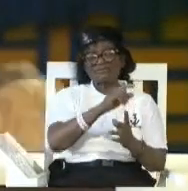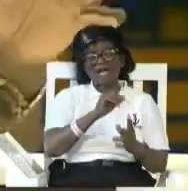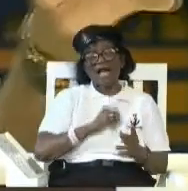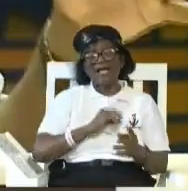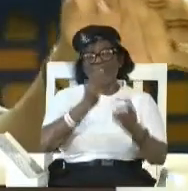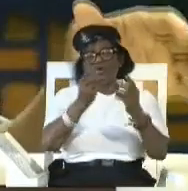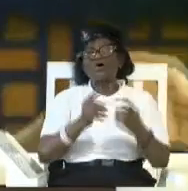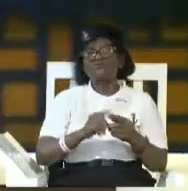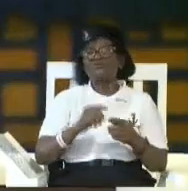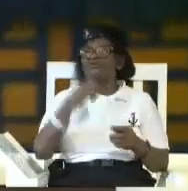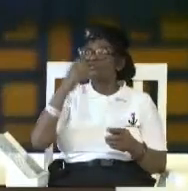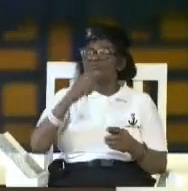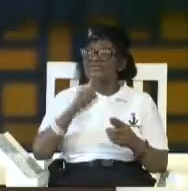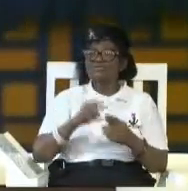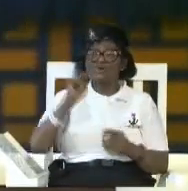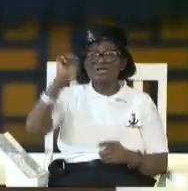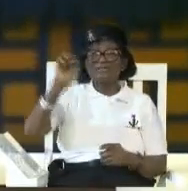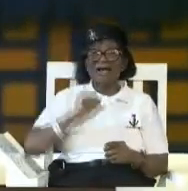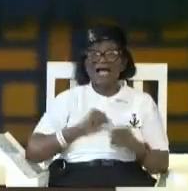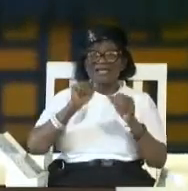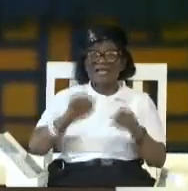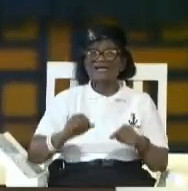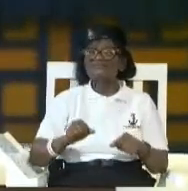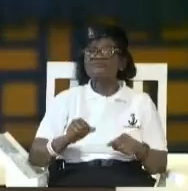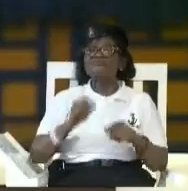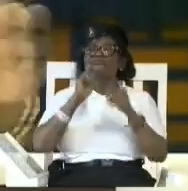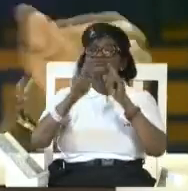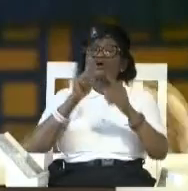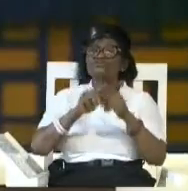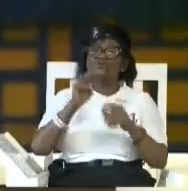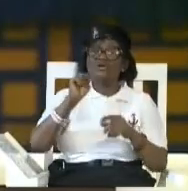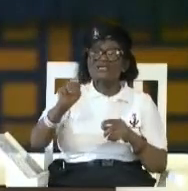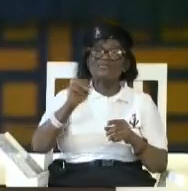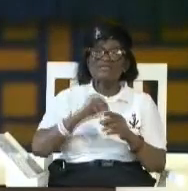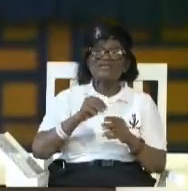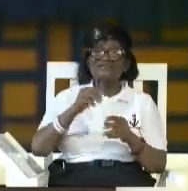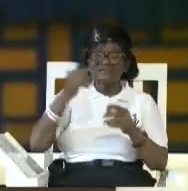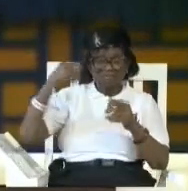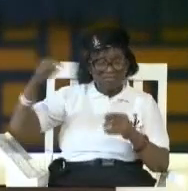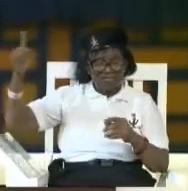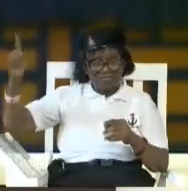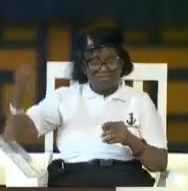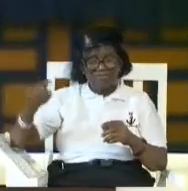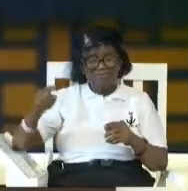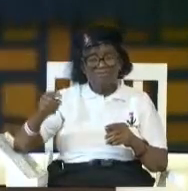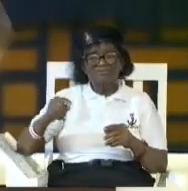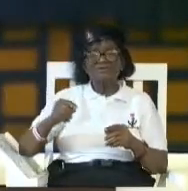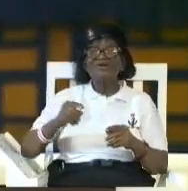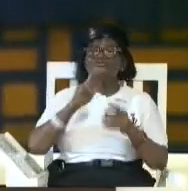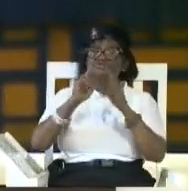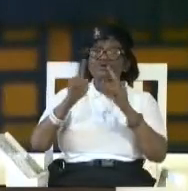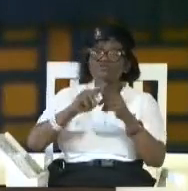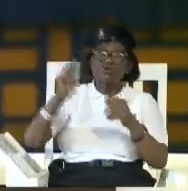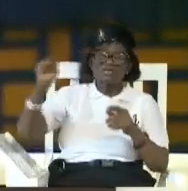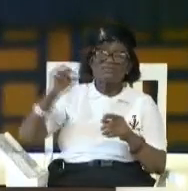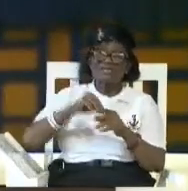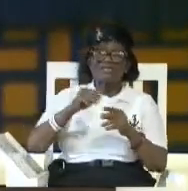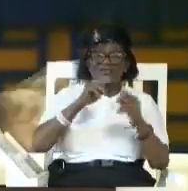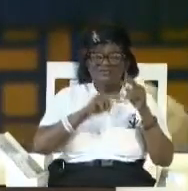I can talk to him in dreams, I can talk to him in visions. He said, but